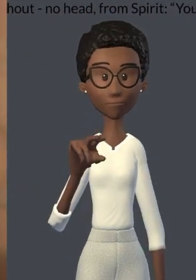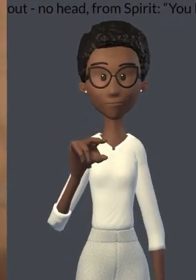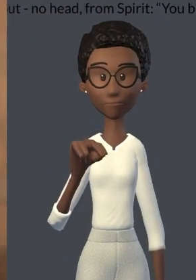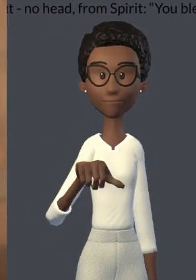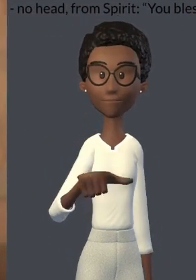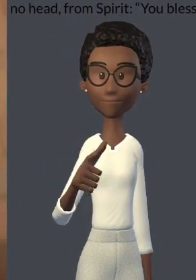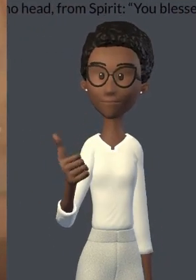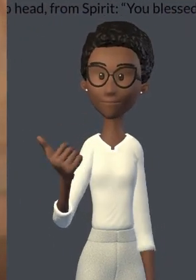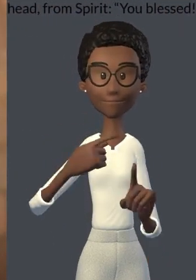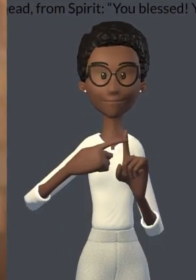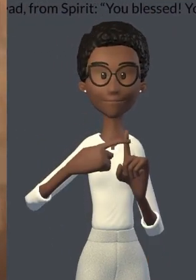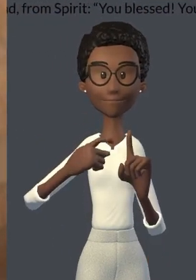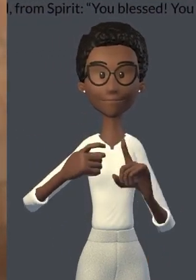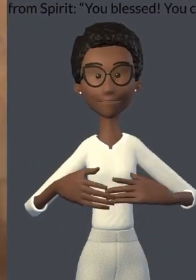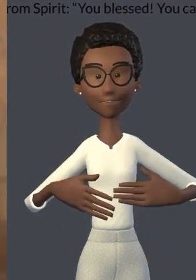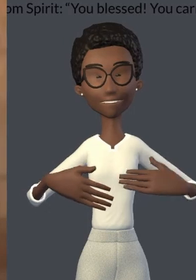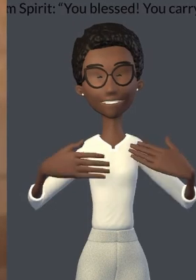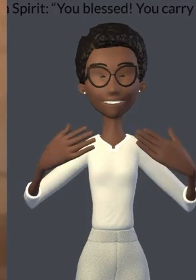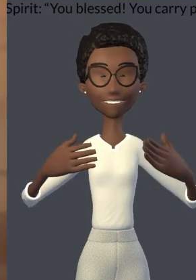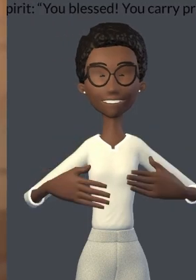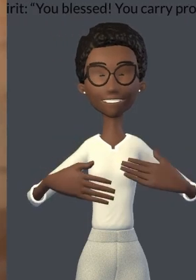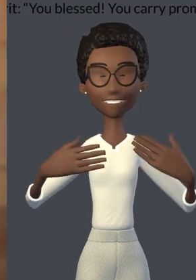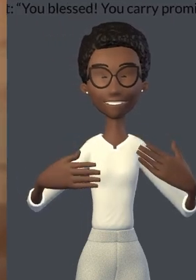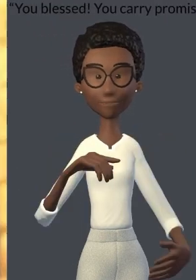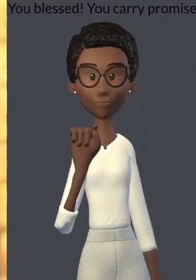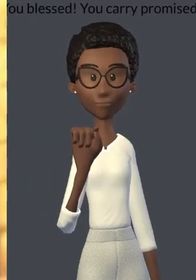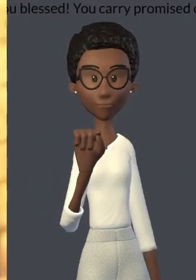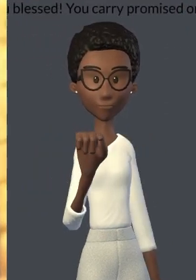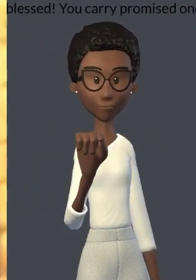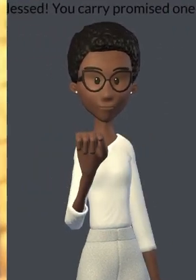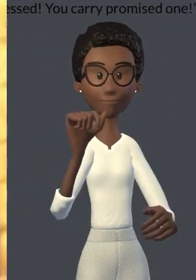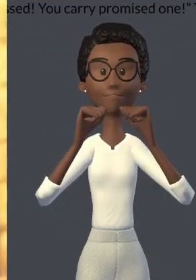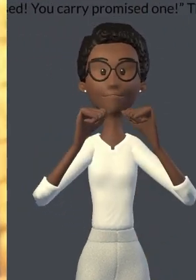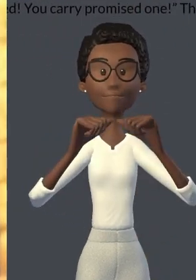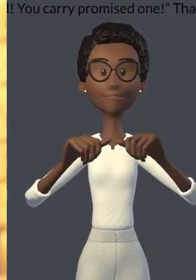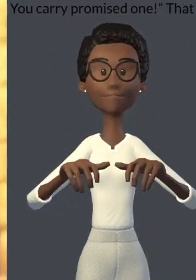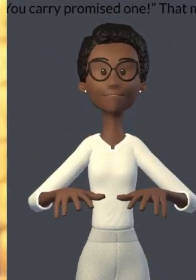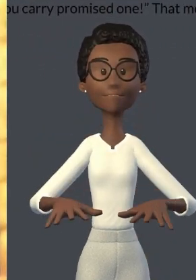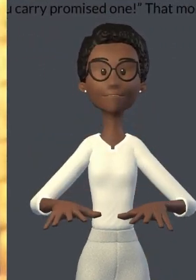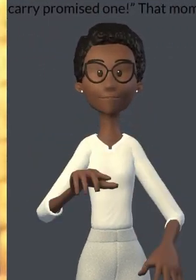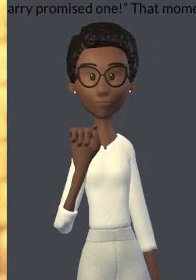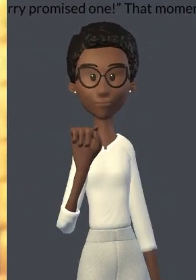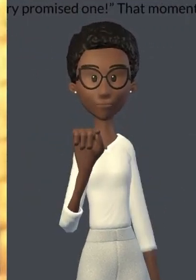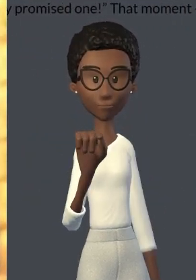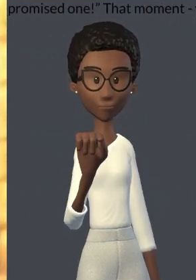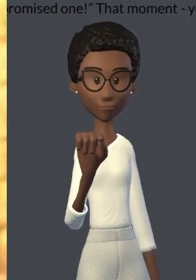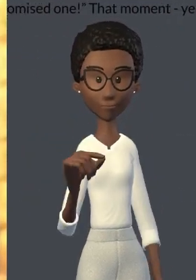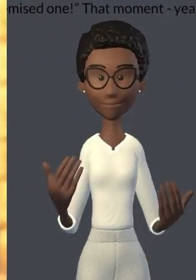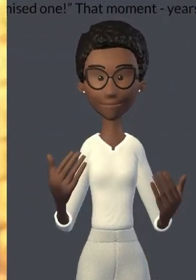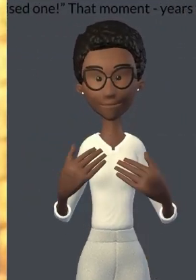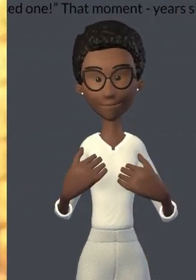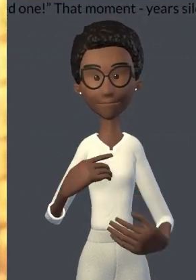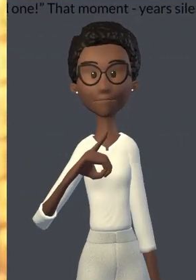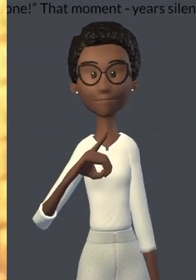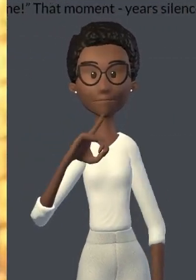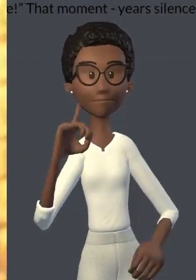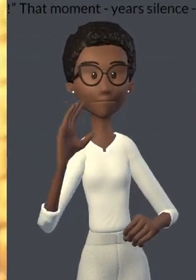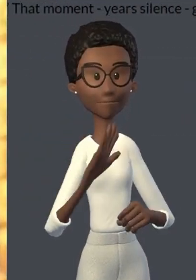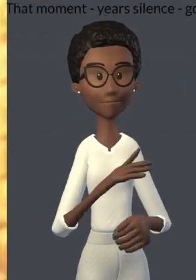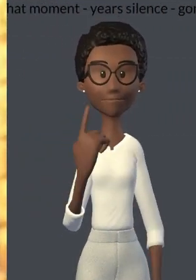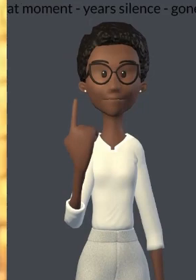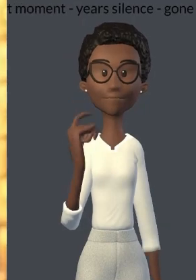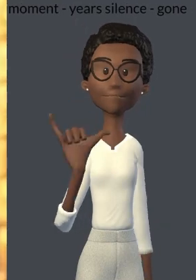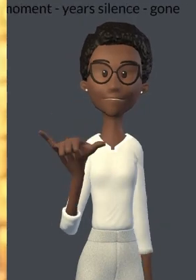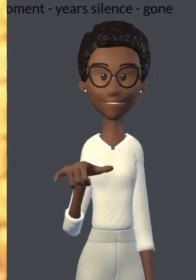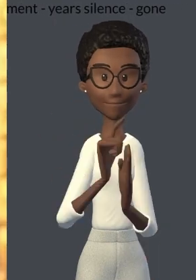Promise confirmed promise. Elizabeth cried out, not with her mind, but from her spirit.